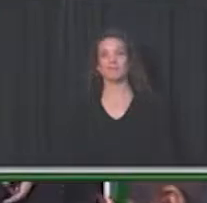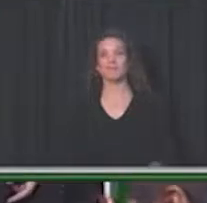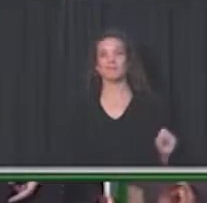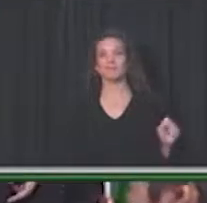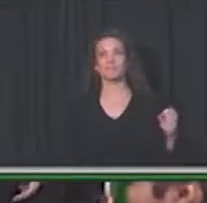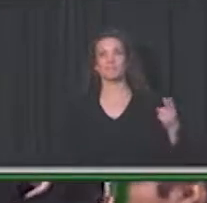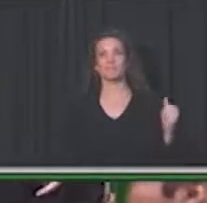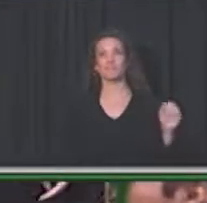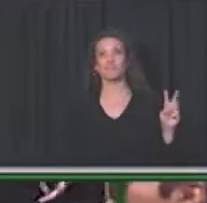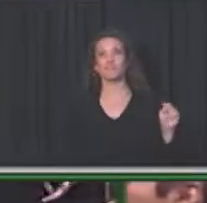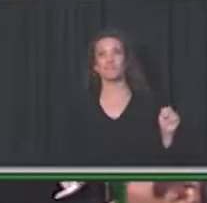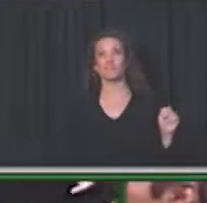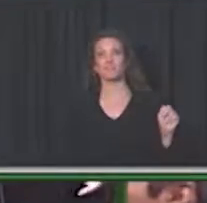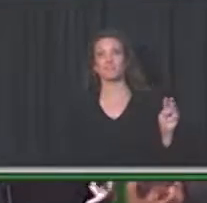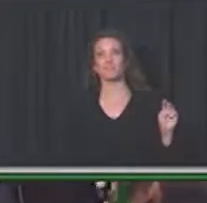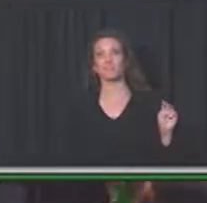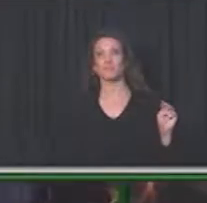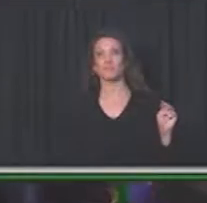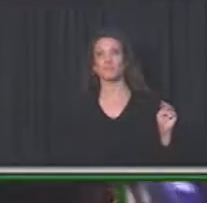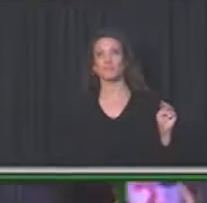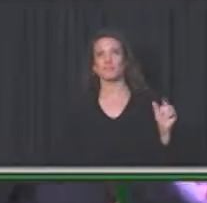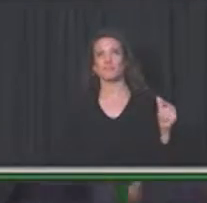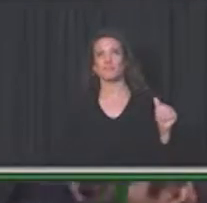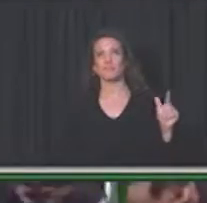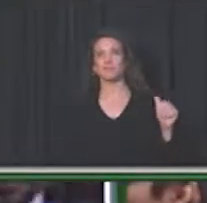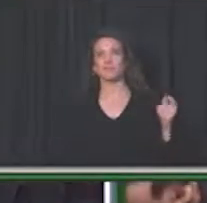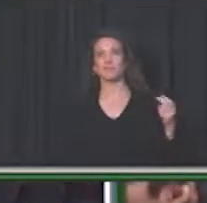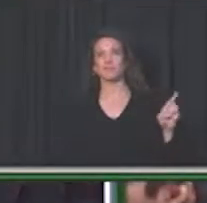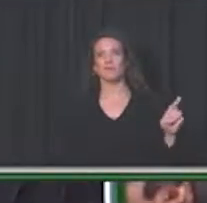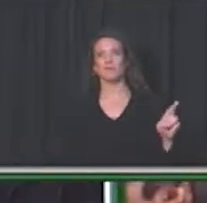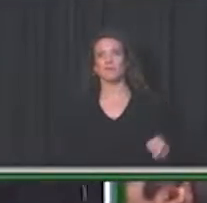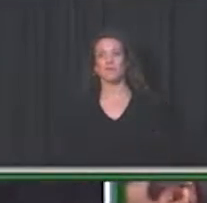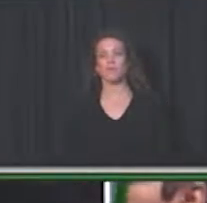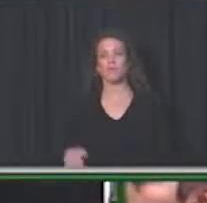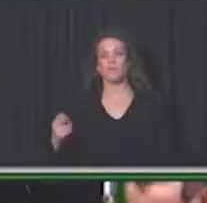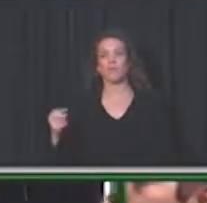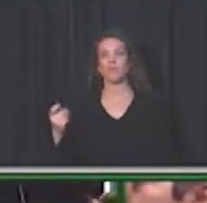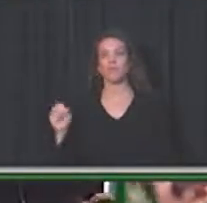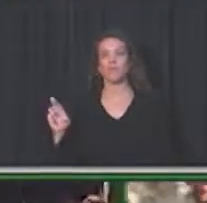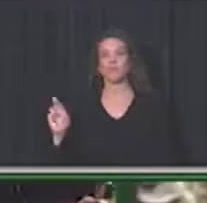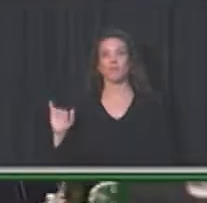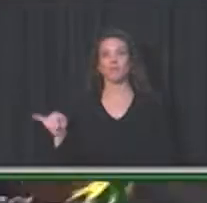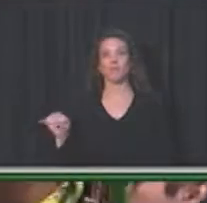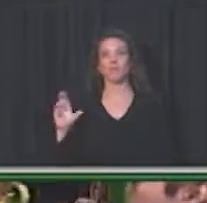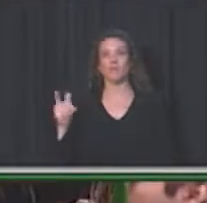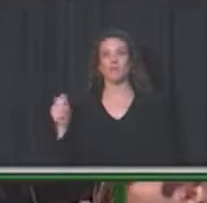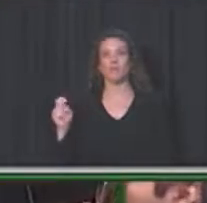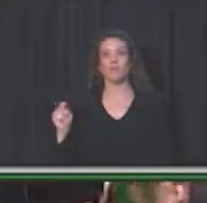Sean Michael Gregory Gallagher. Heather Jorgensen.